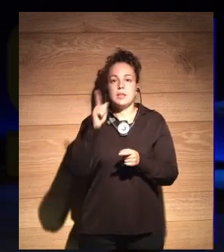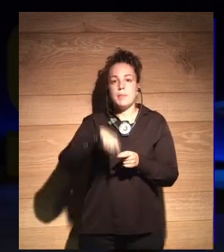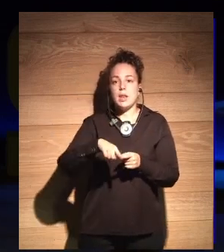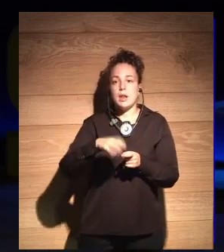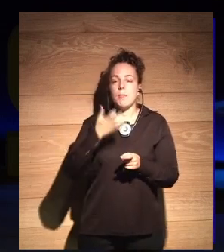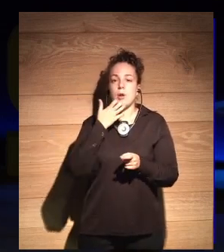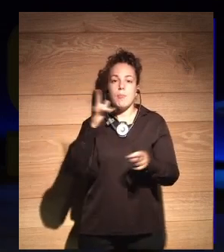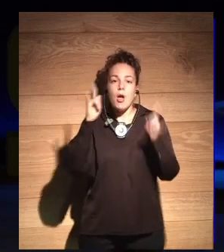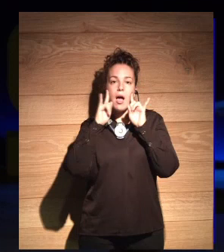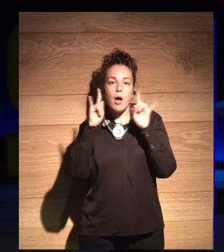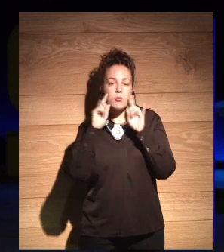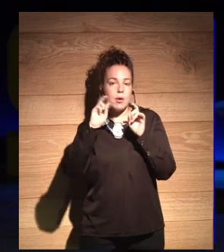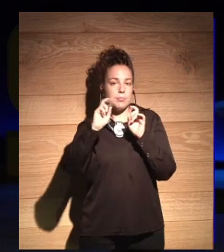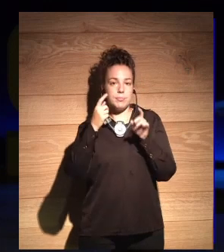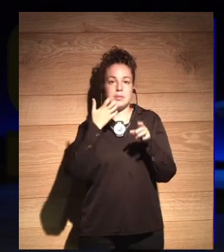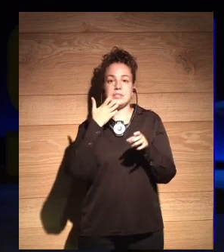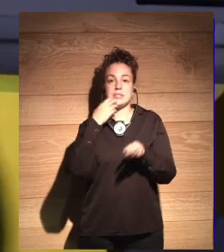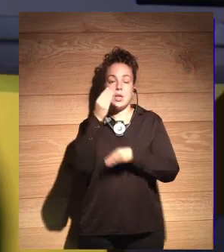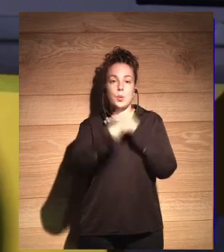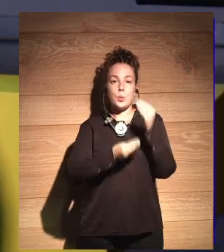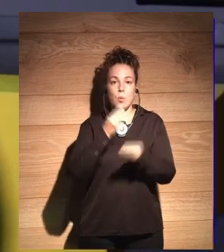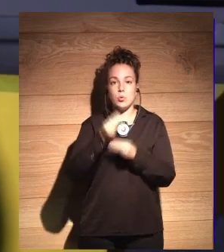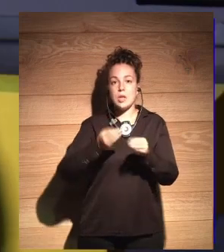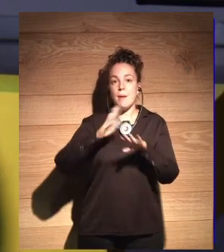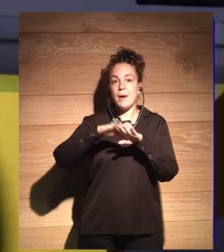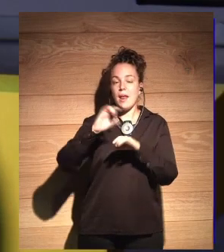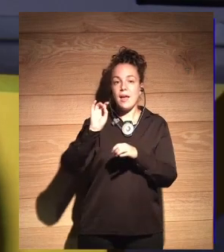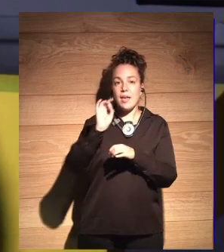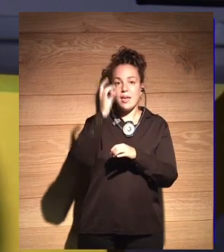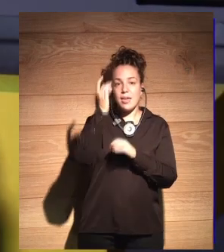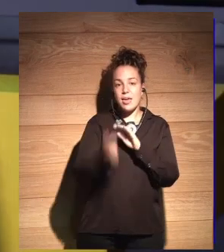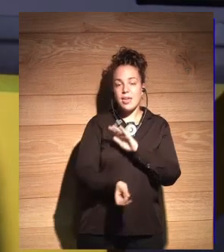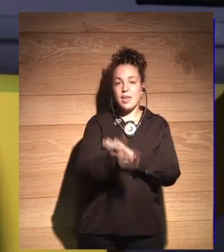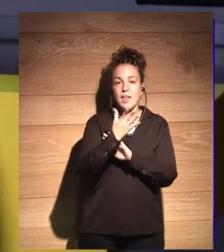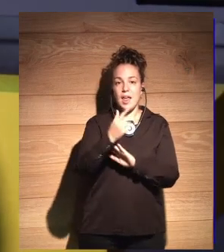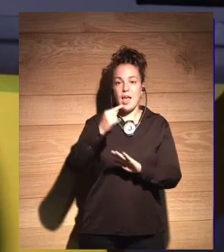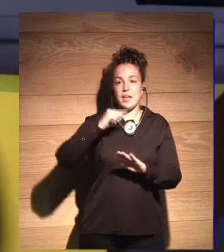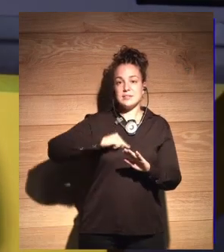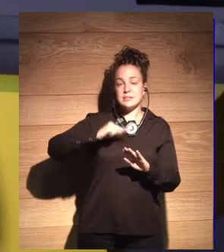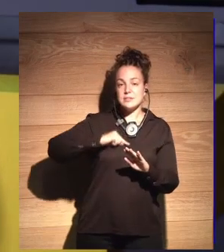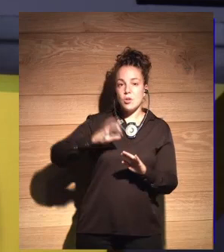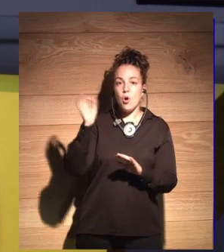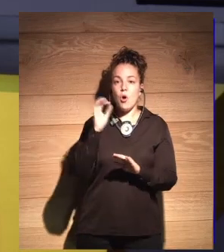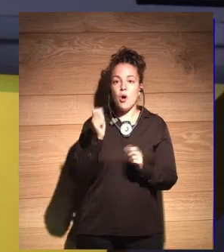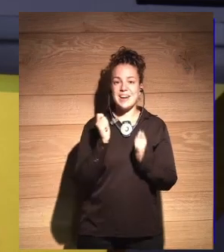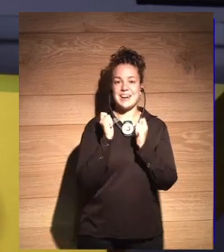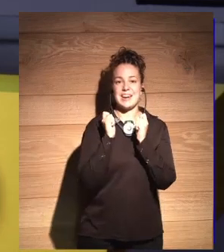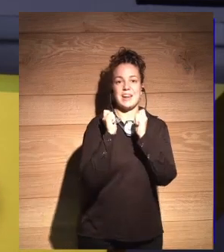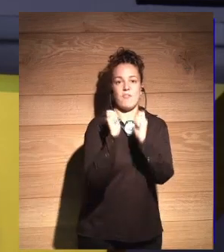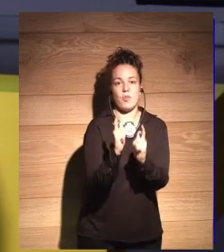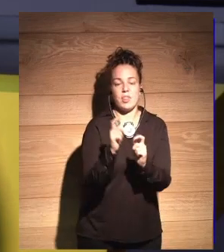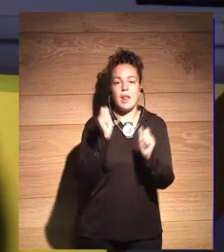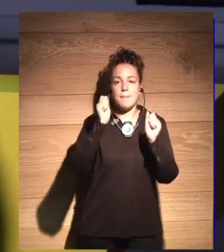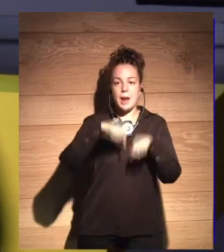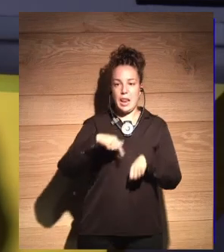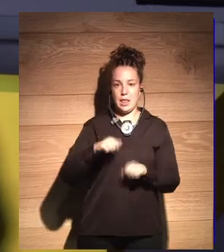if it's utilized to create a mood or enhance a mood, then I'm all for it. And one of the ideas I always wanted is